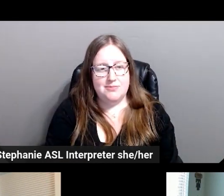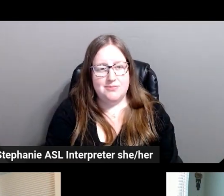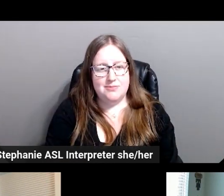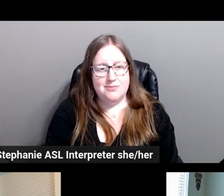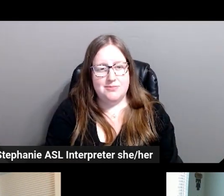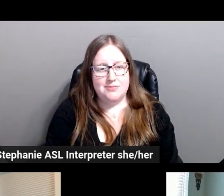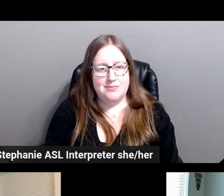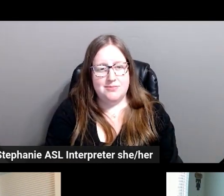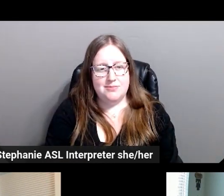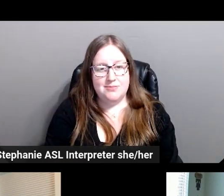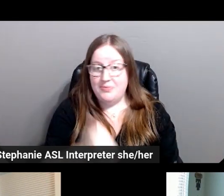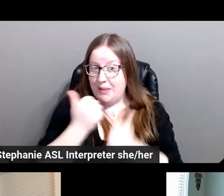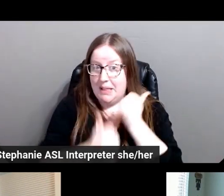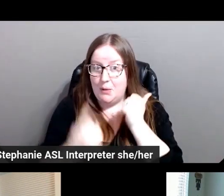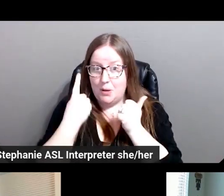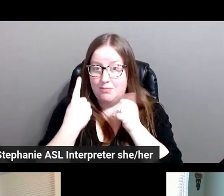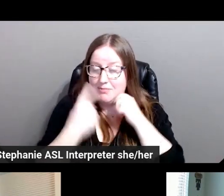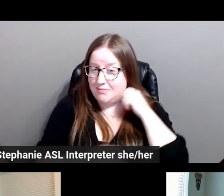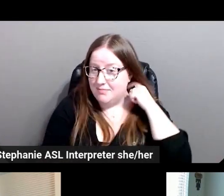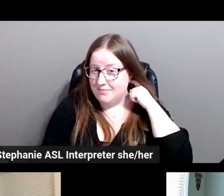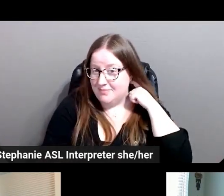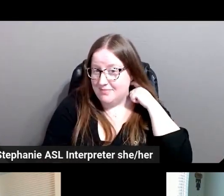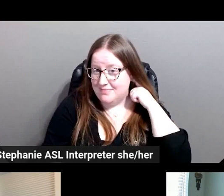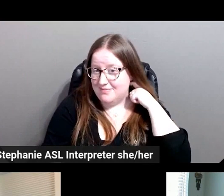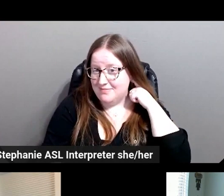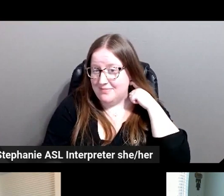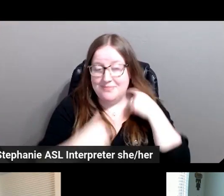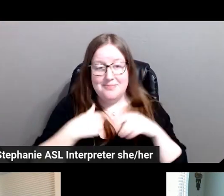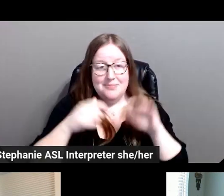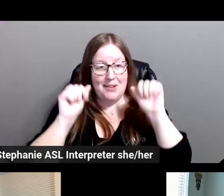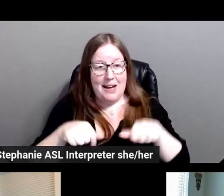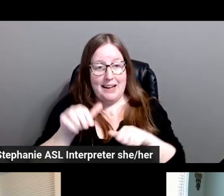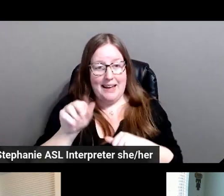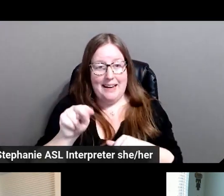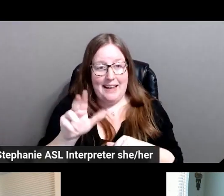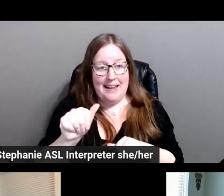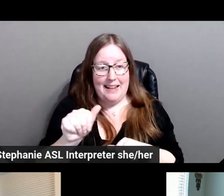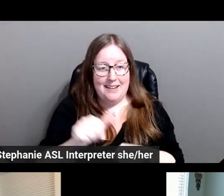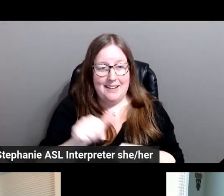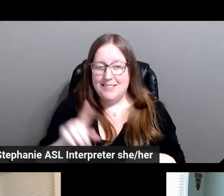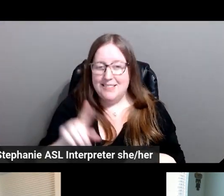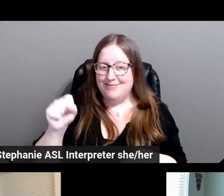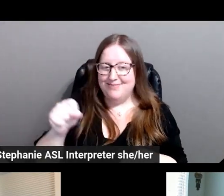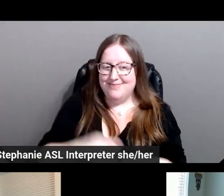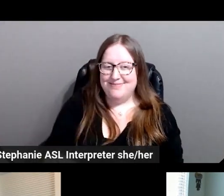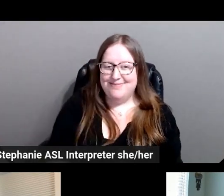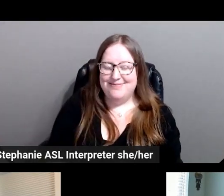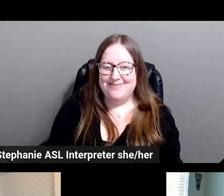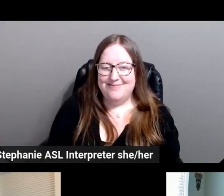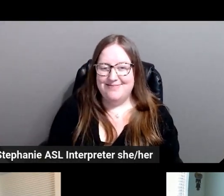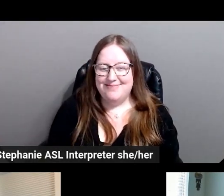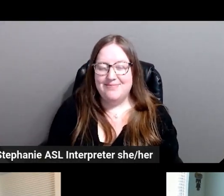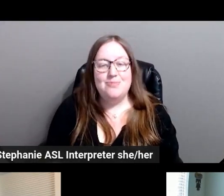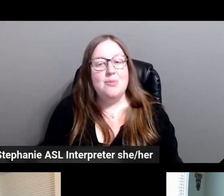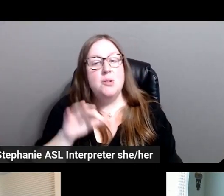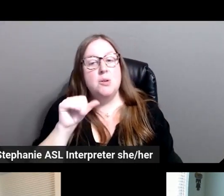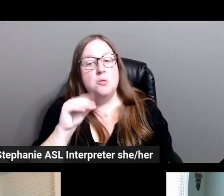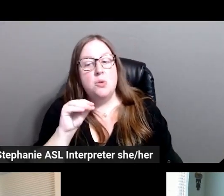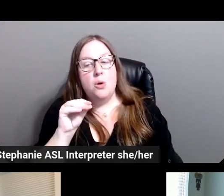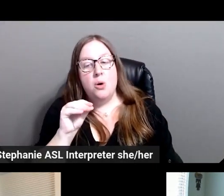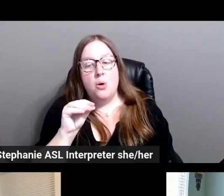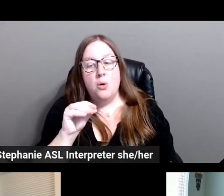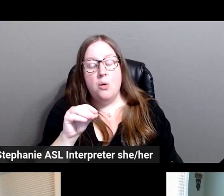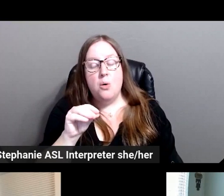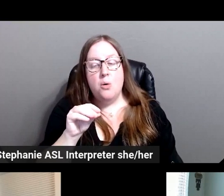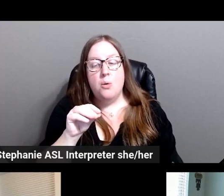Yeah. Anyone? You want me to jump in on that one, Anna? Yeah, you got it. All right. So I've been